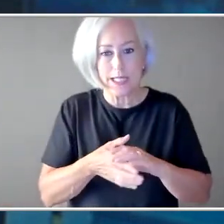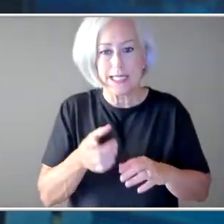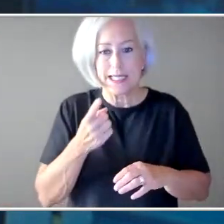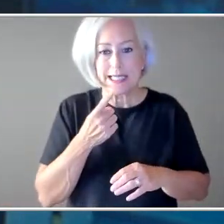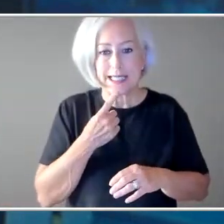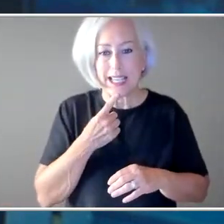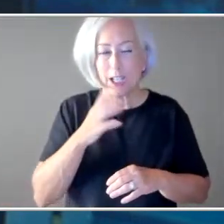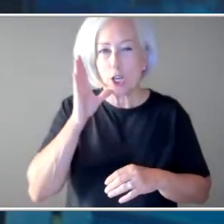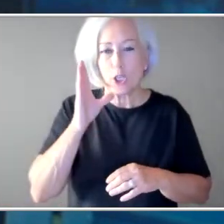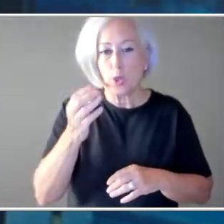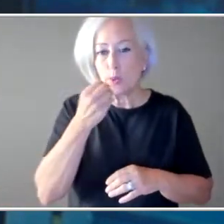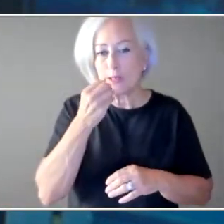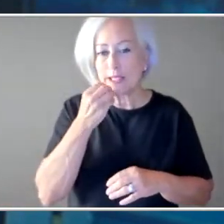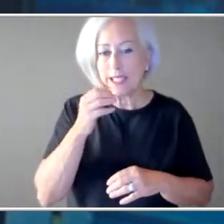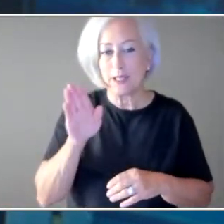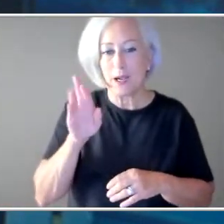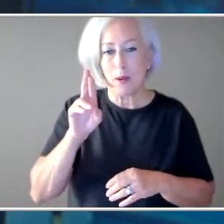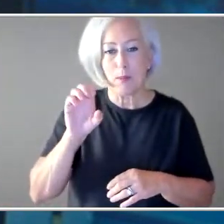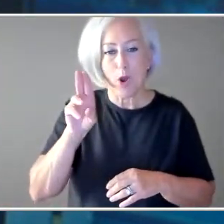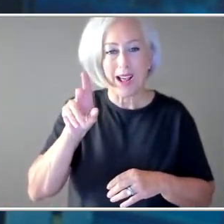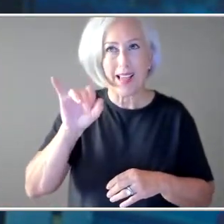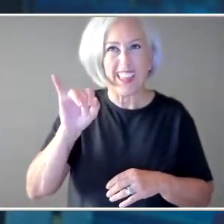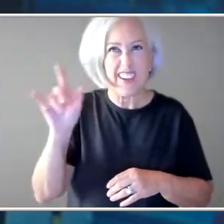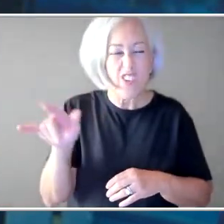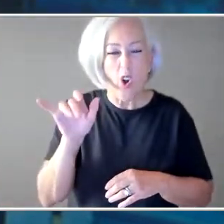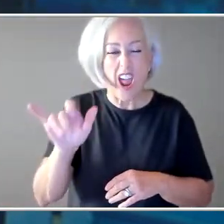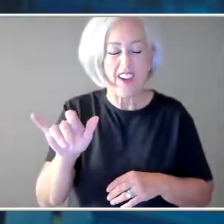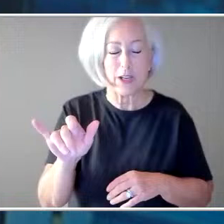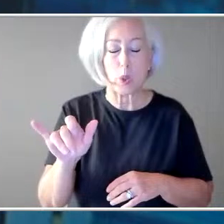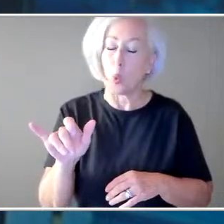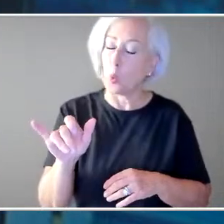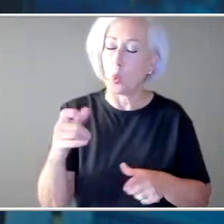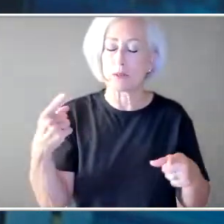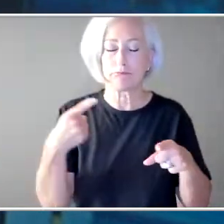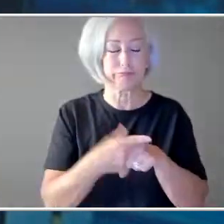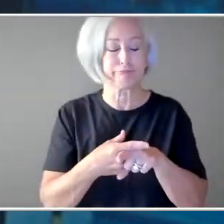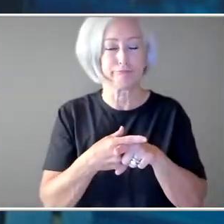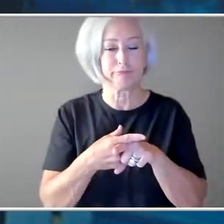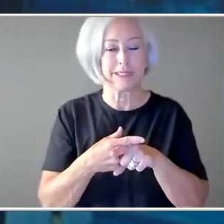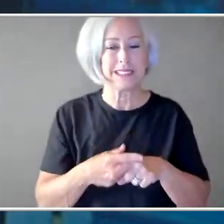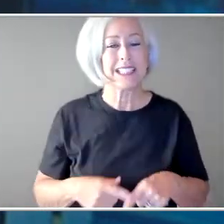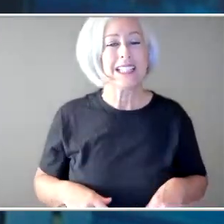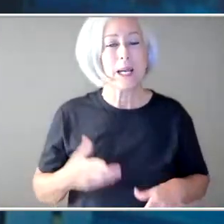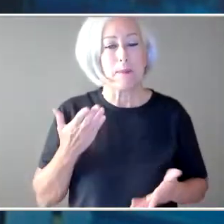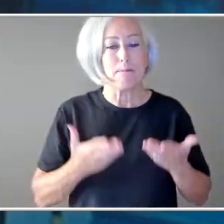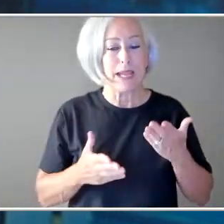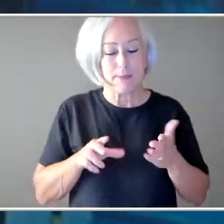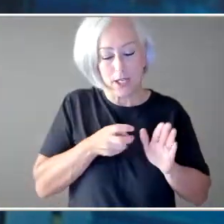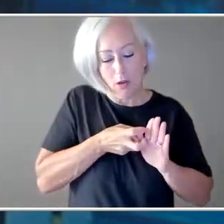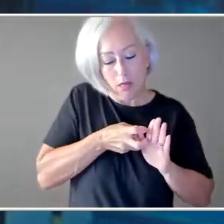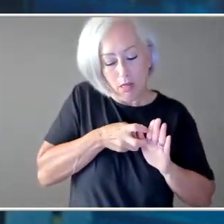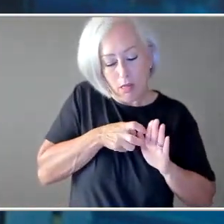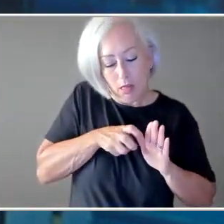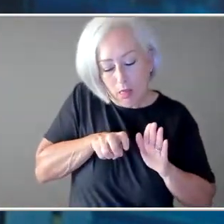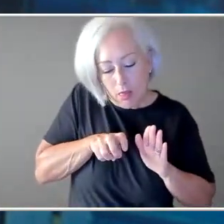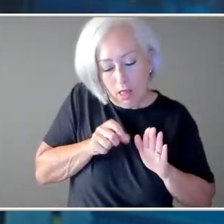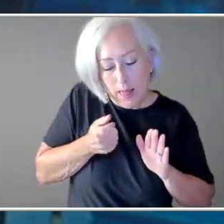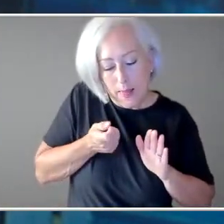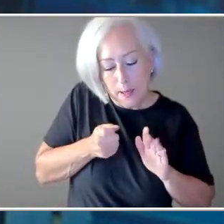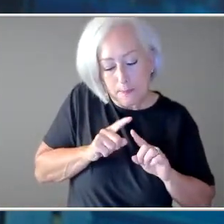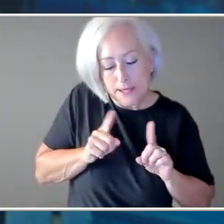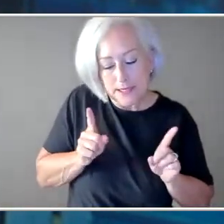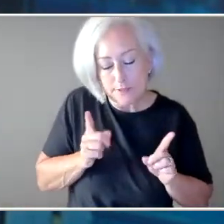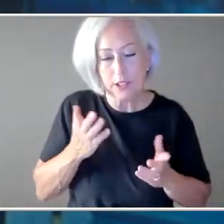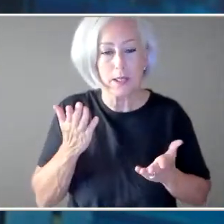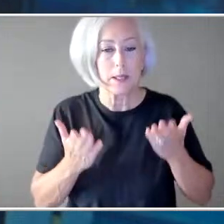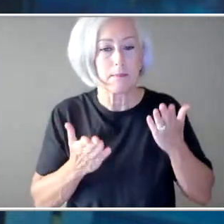think is very difficult. Not gonna happen. You move it to something that's a little bit different. Maybe you